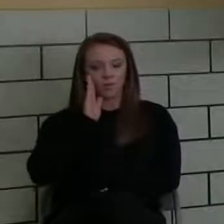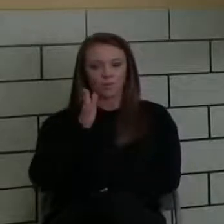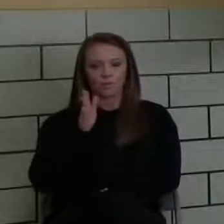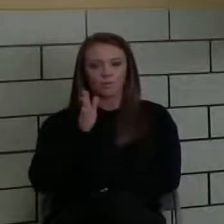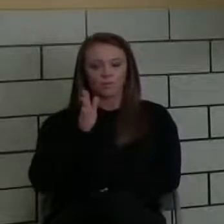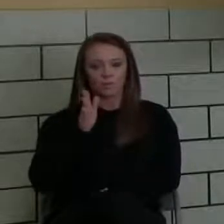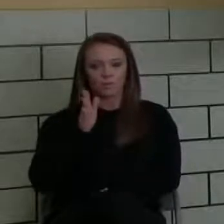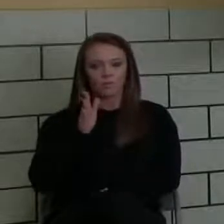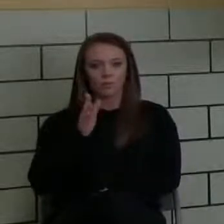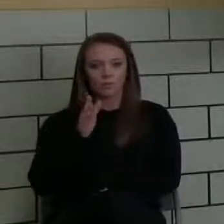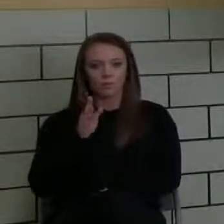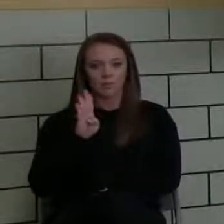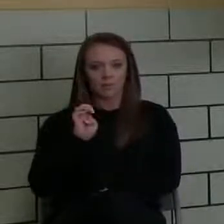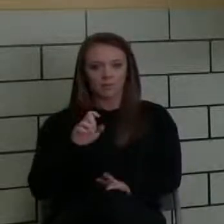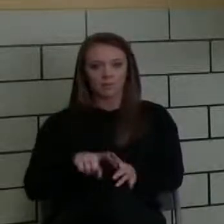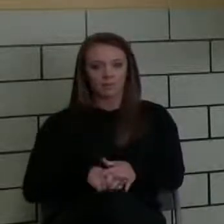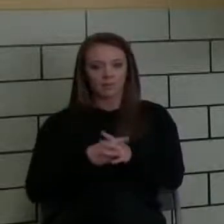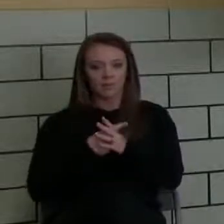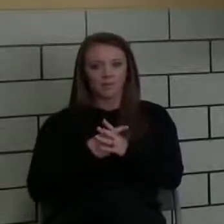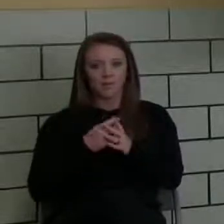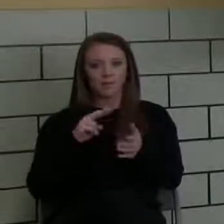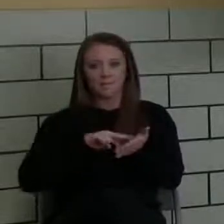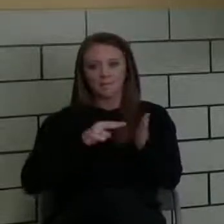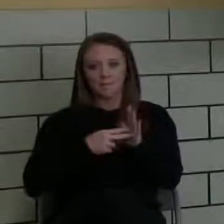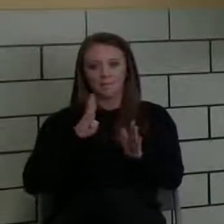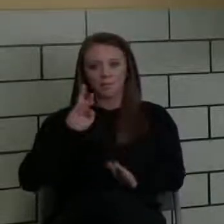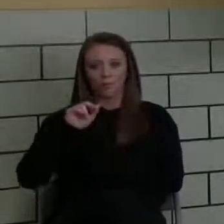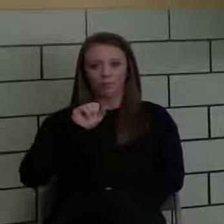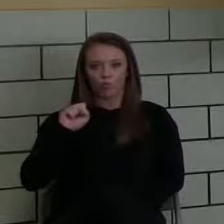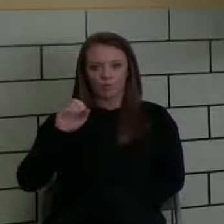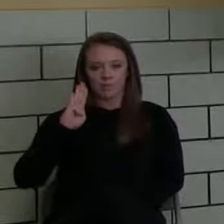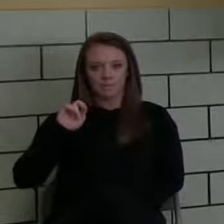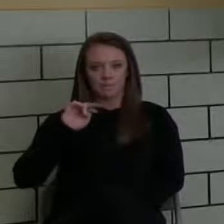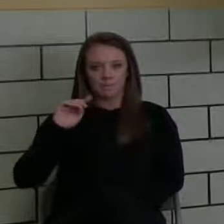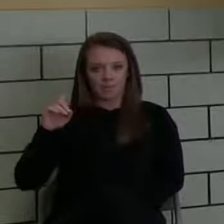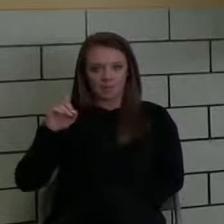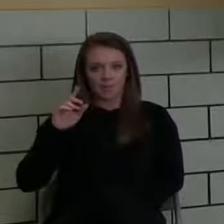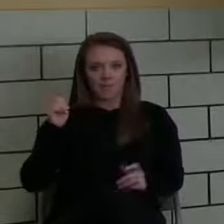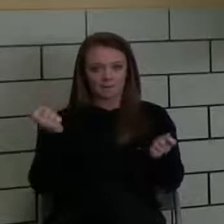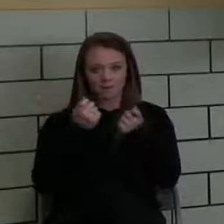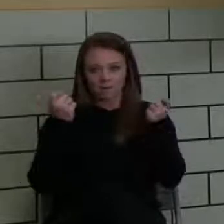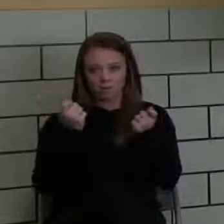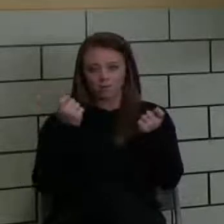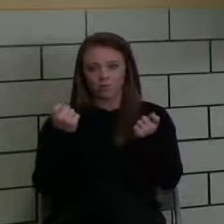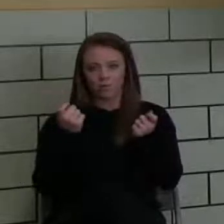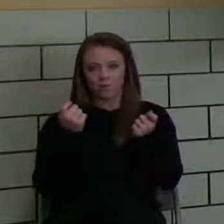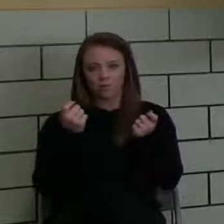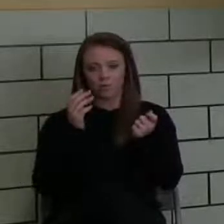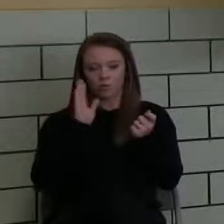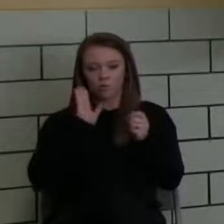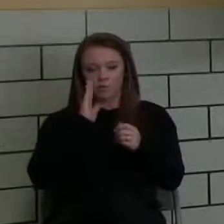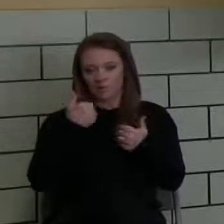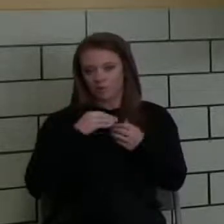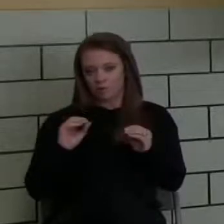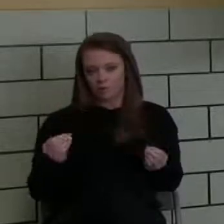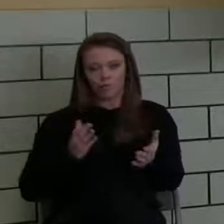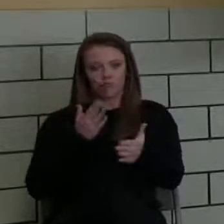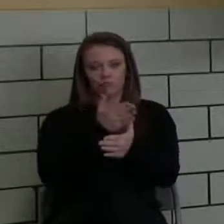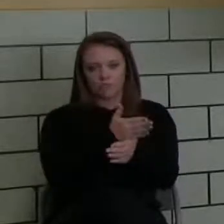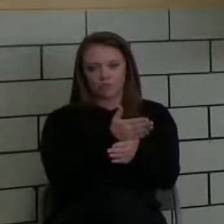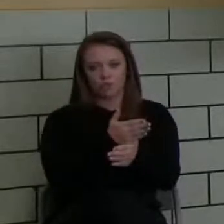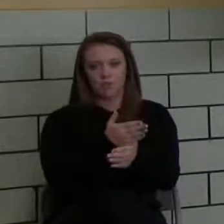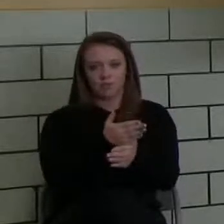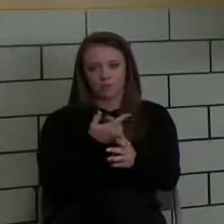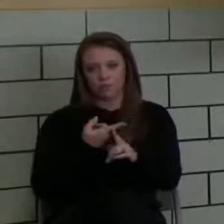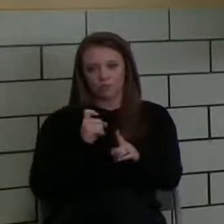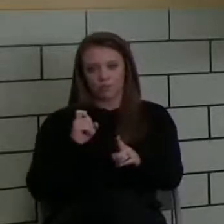Festival goes off with no construction equipment out there in the way. We start this on June 6th. Again, the